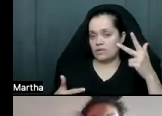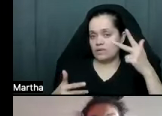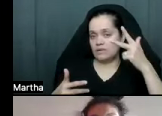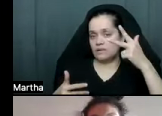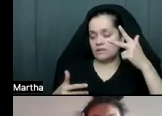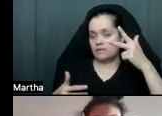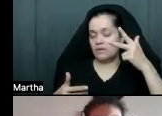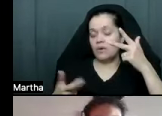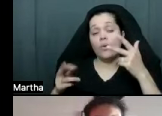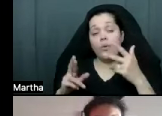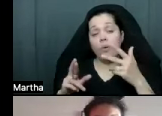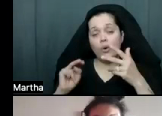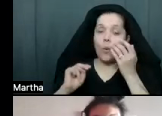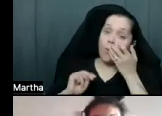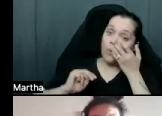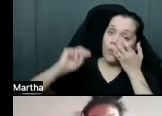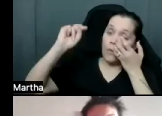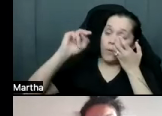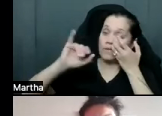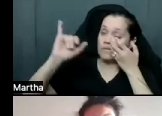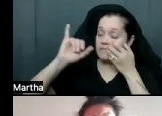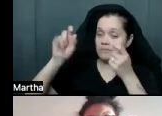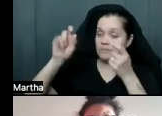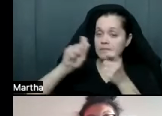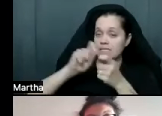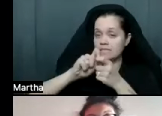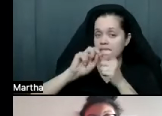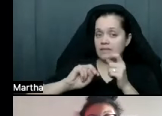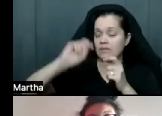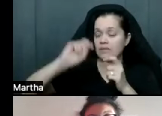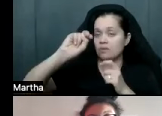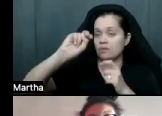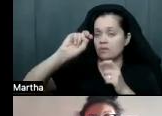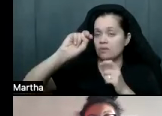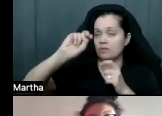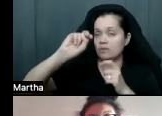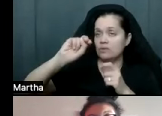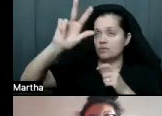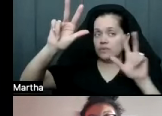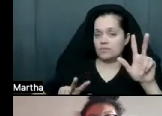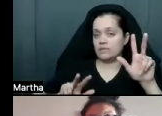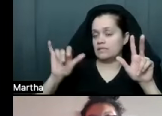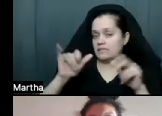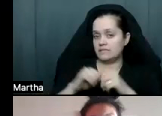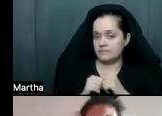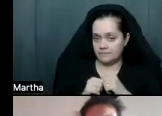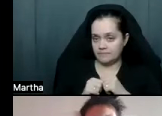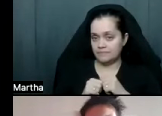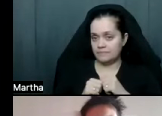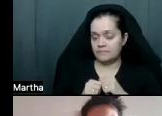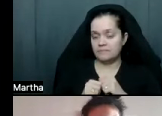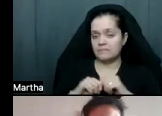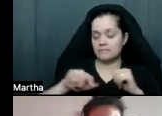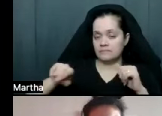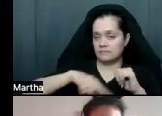again. Or we go north the same exact distance. There we are in the yellow again. You see,